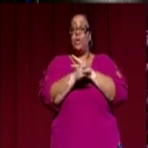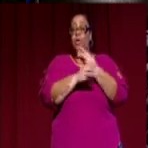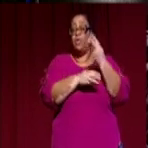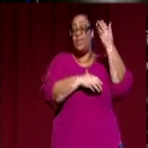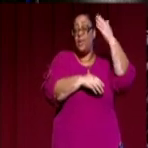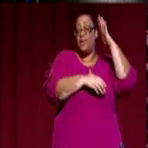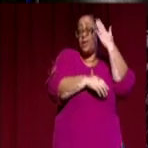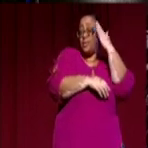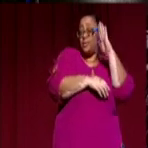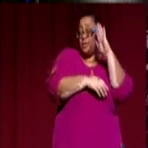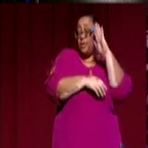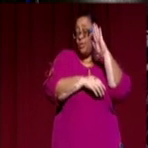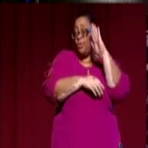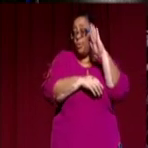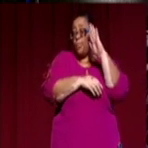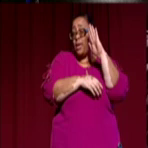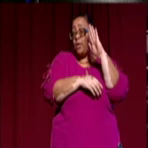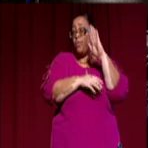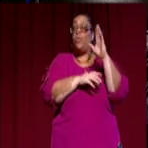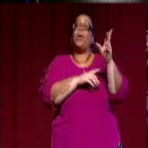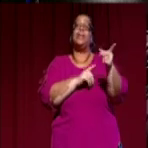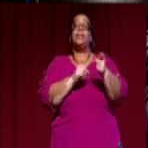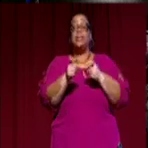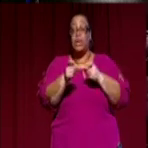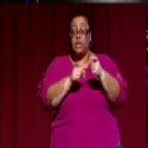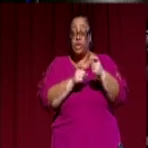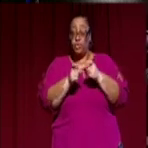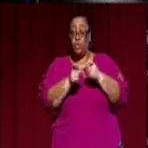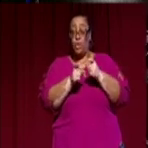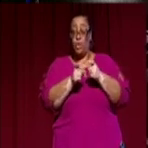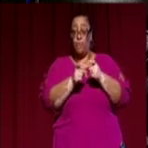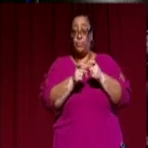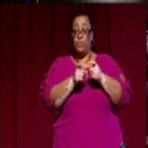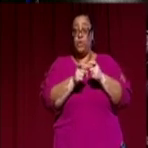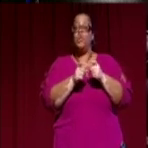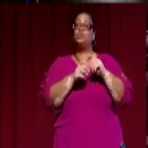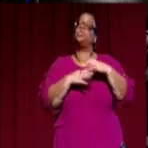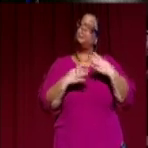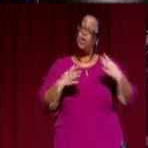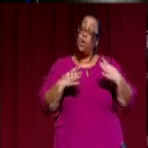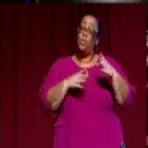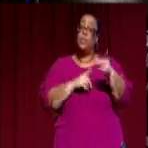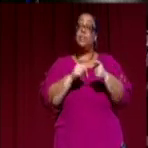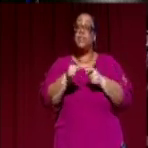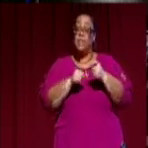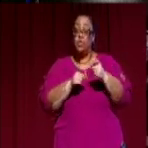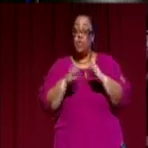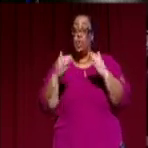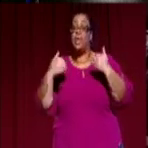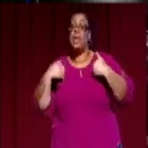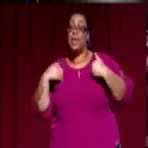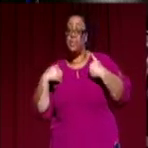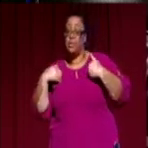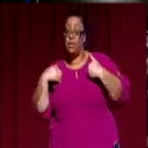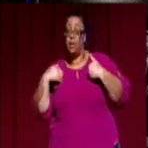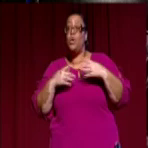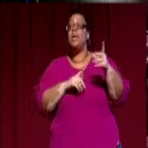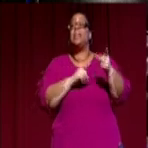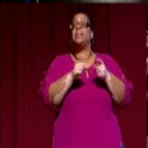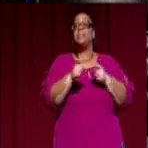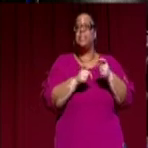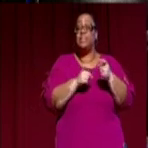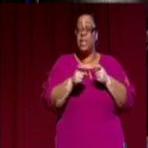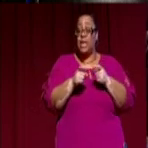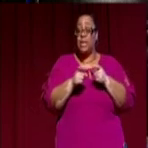know about and God is not in control of. So he's in control. He's got it all. It's in his hands.